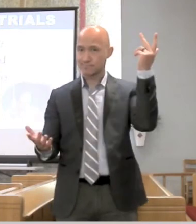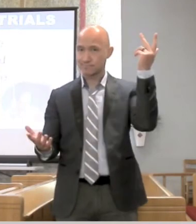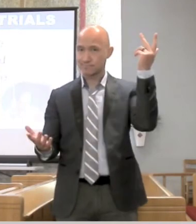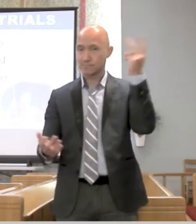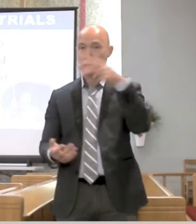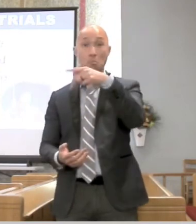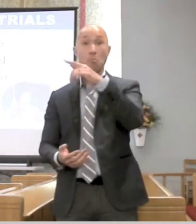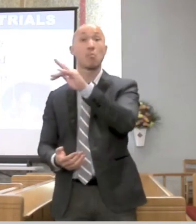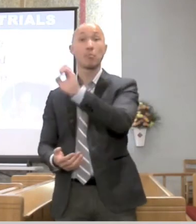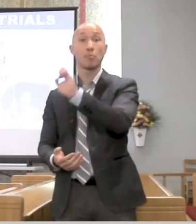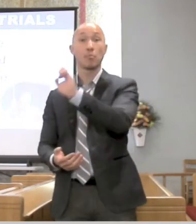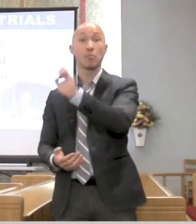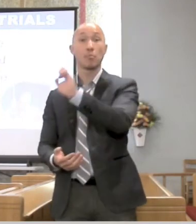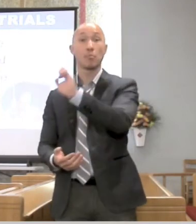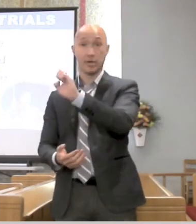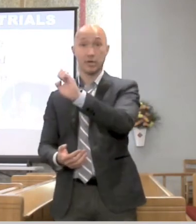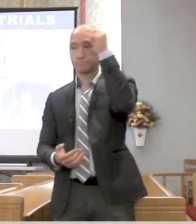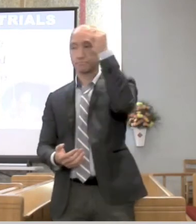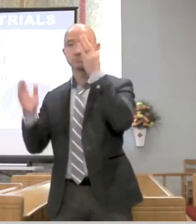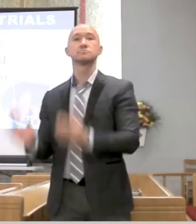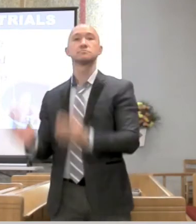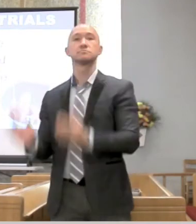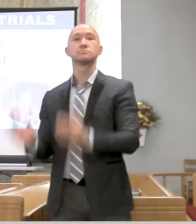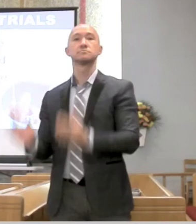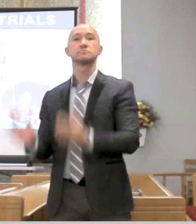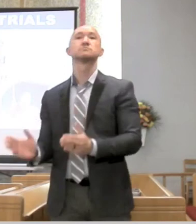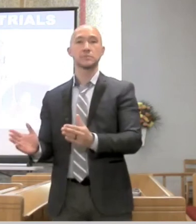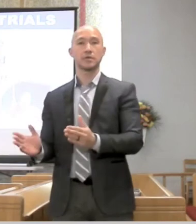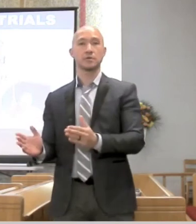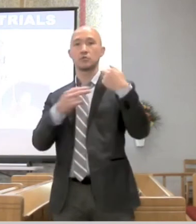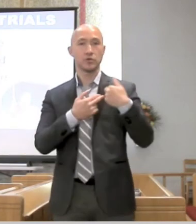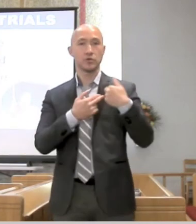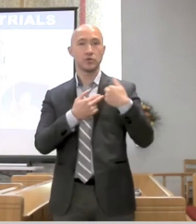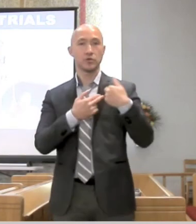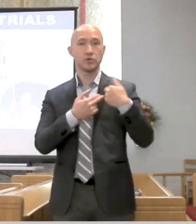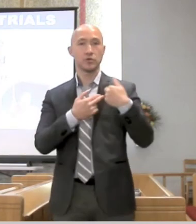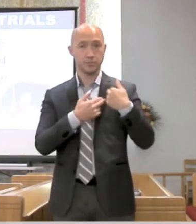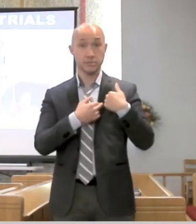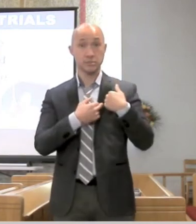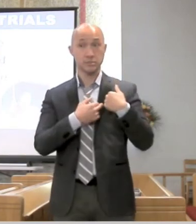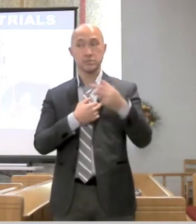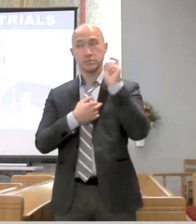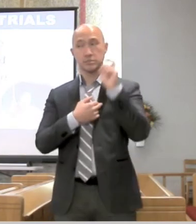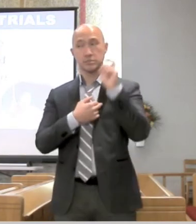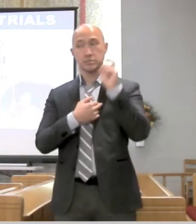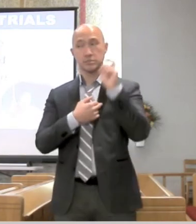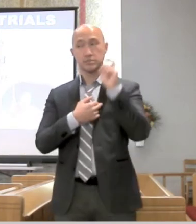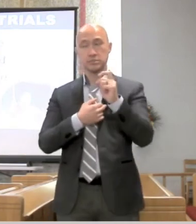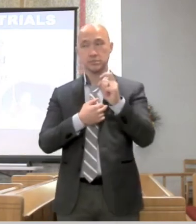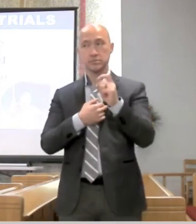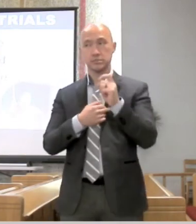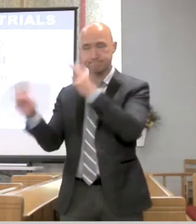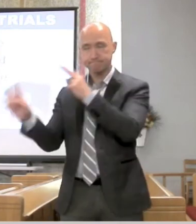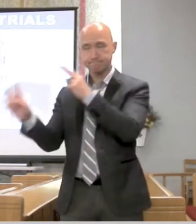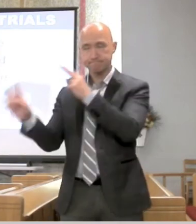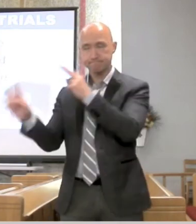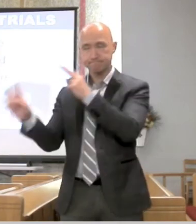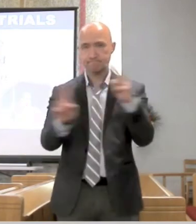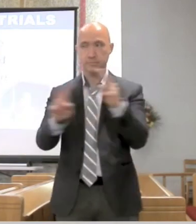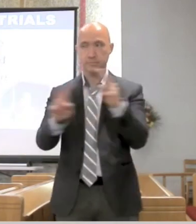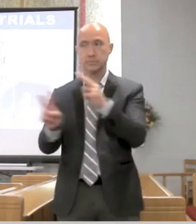was to keep the peace, make sure there's no rebellion. And this was a real hot zone in all of the Roman Empire. Nobody wanted to